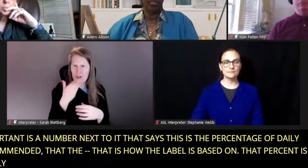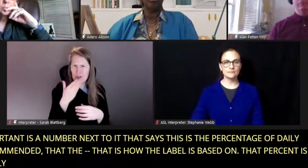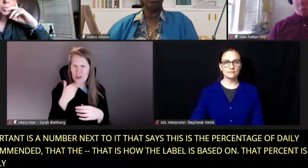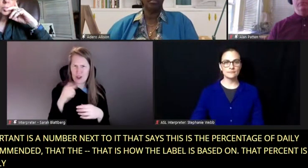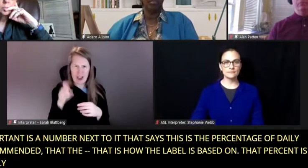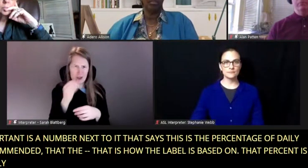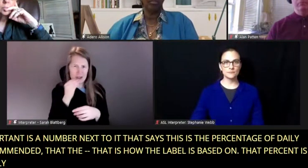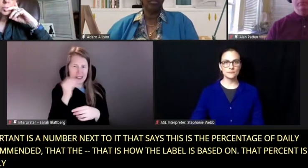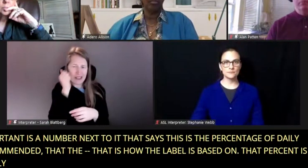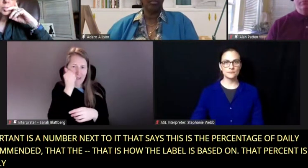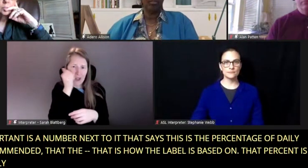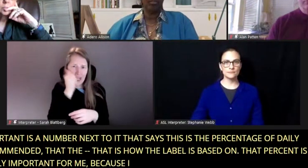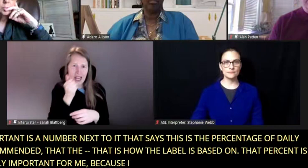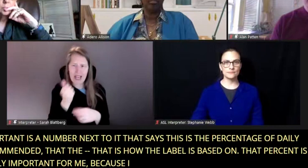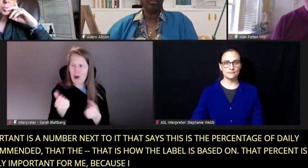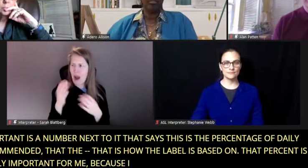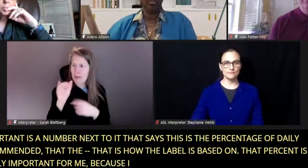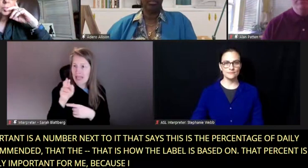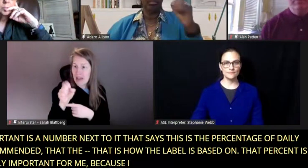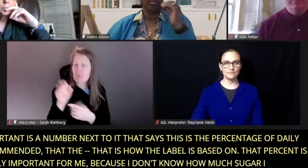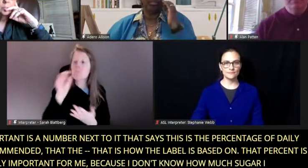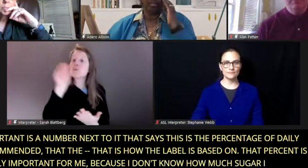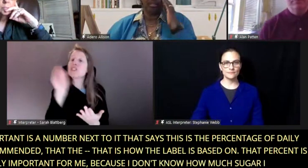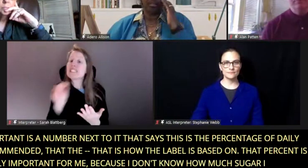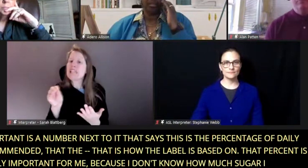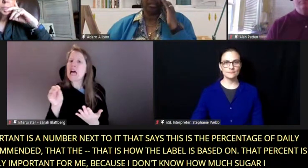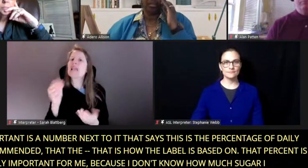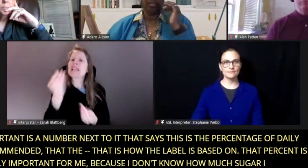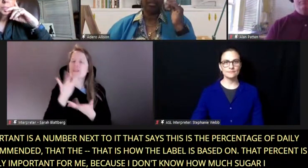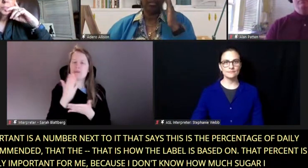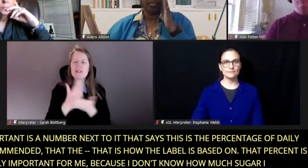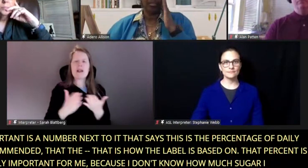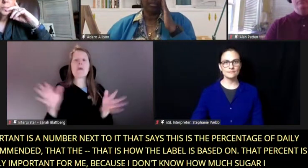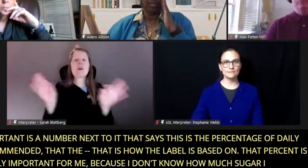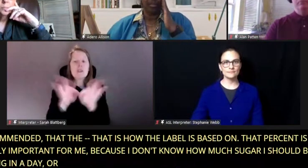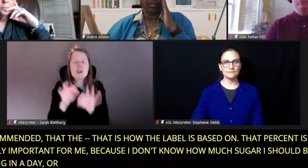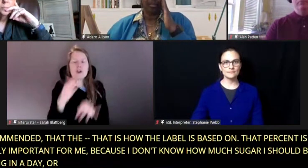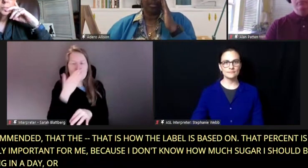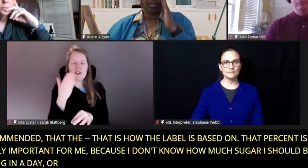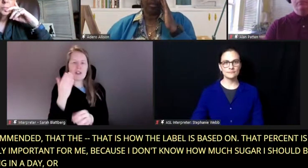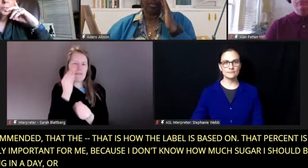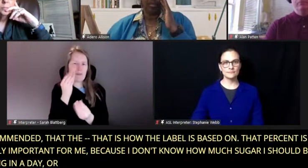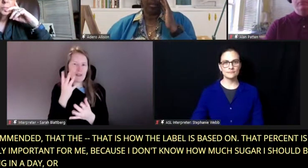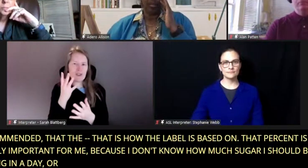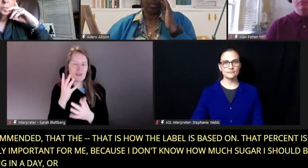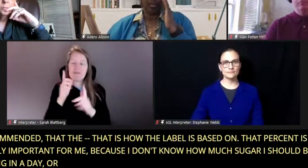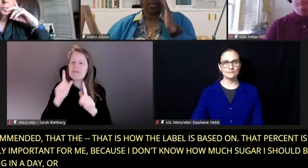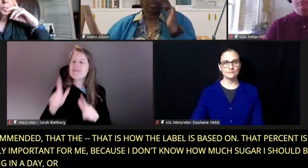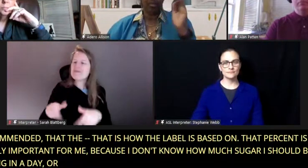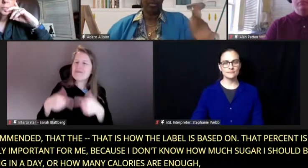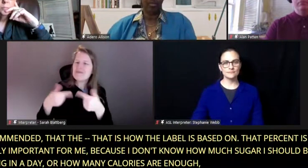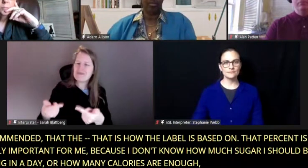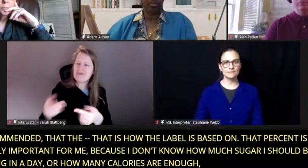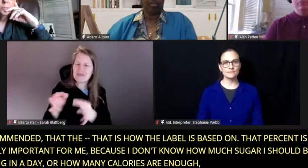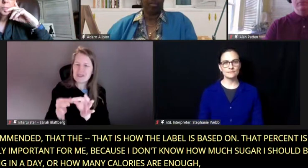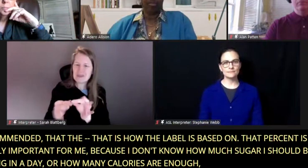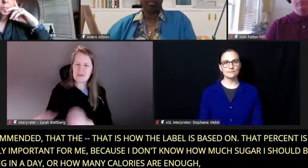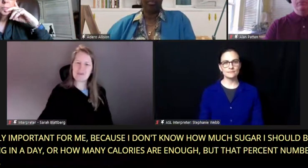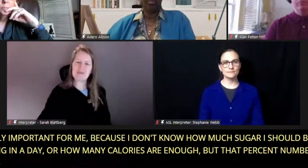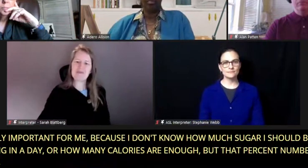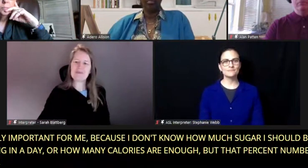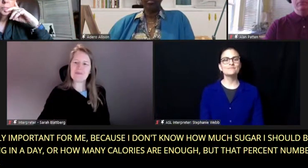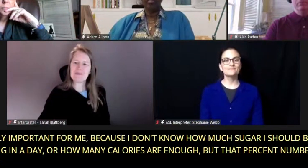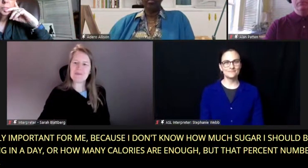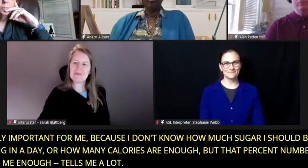many calories are enough, but that percent number tells me a lot. So similarly, in the discussions that we were having about availability, you know,